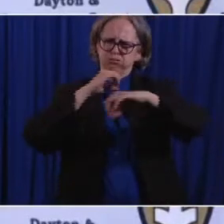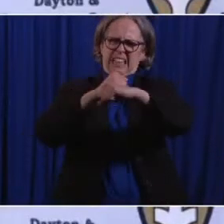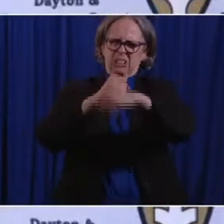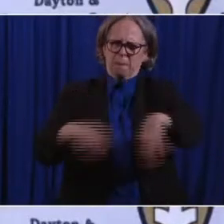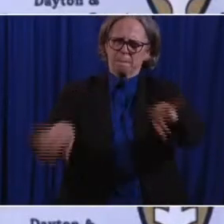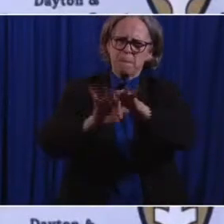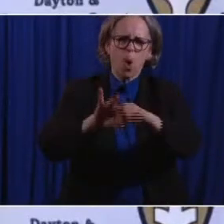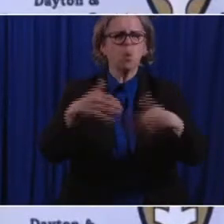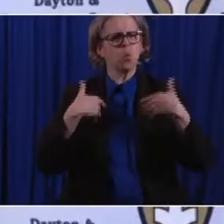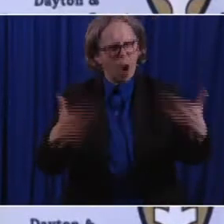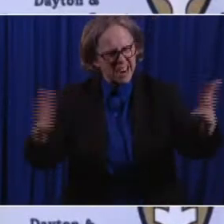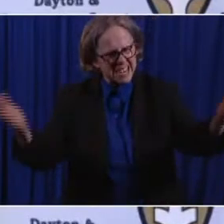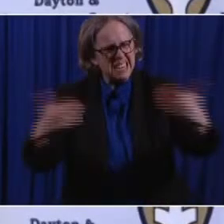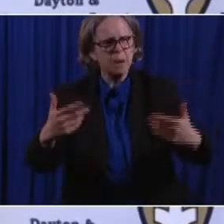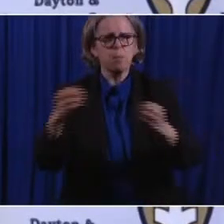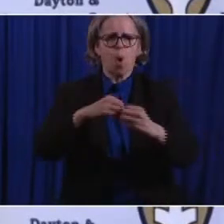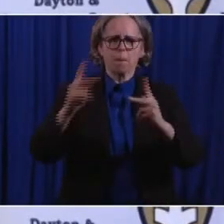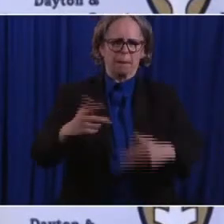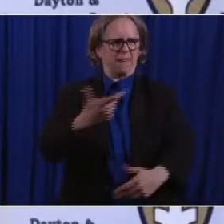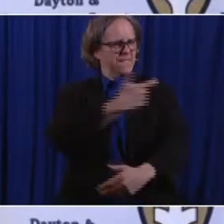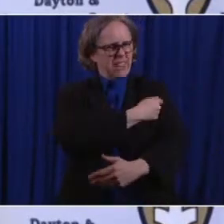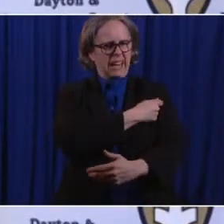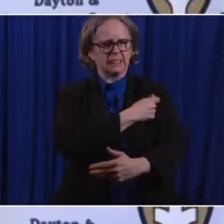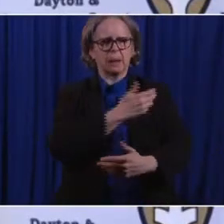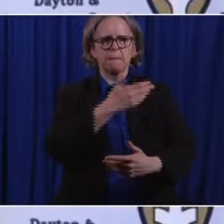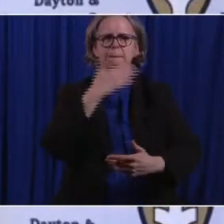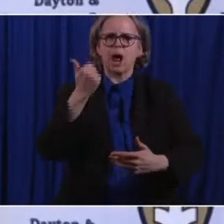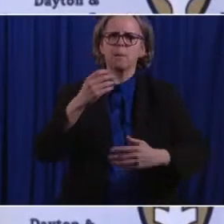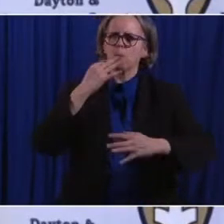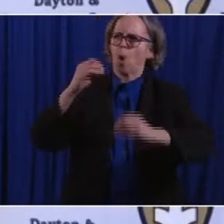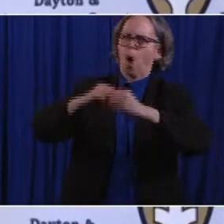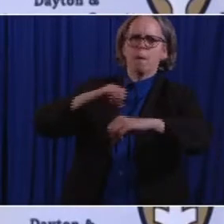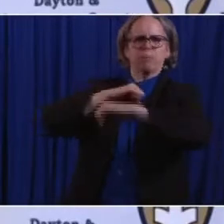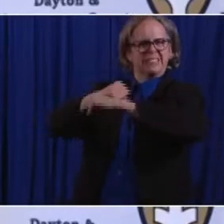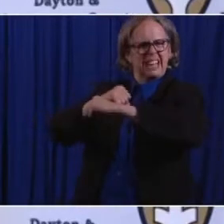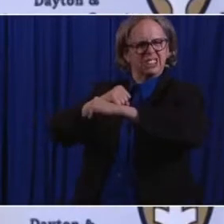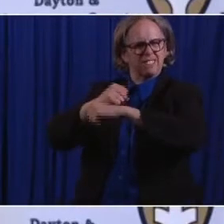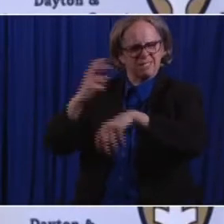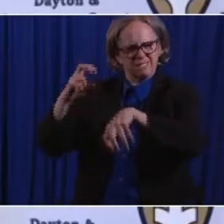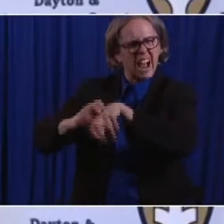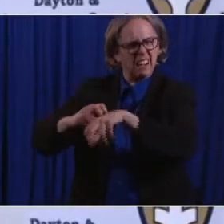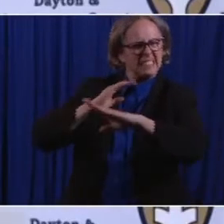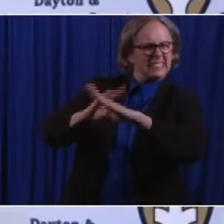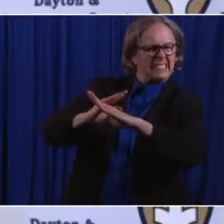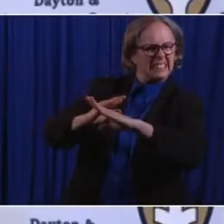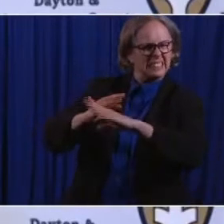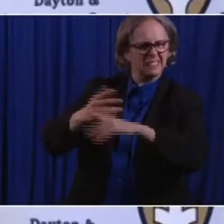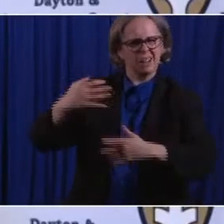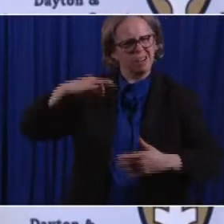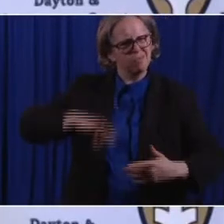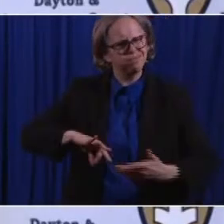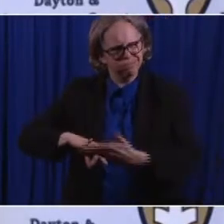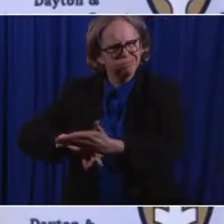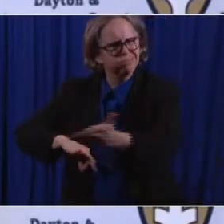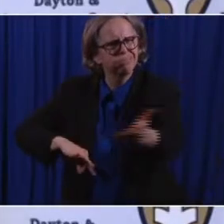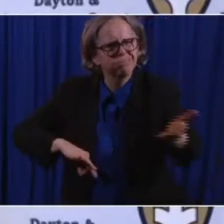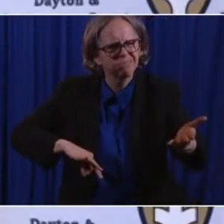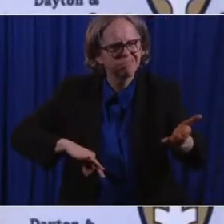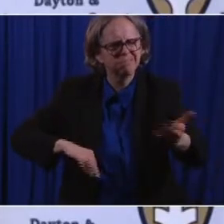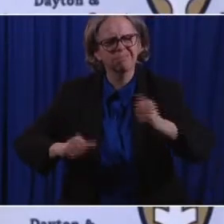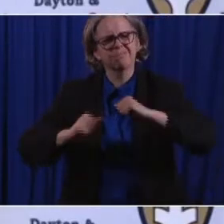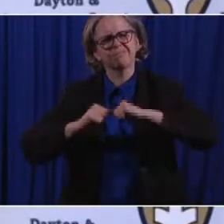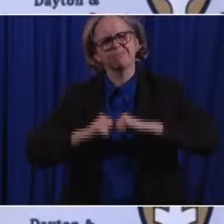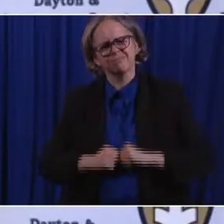get vaccinated in the state of Ohio, the better off it's going to be for everyone. And, this is